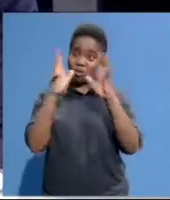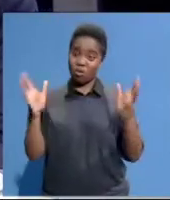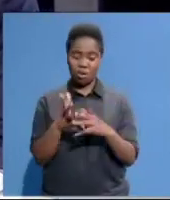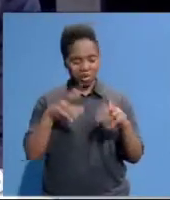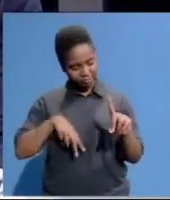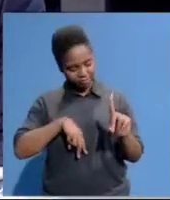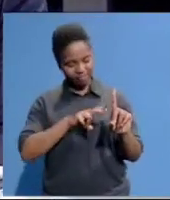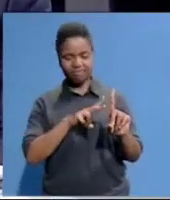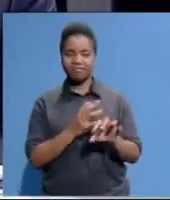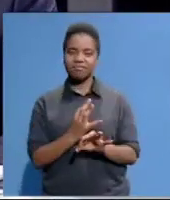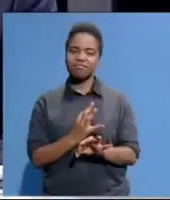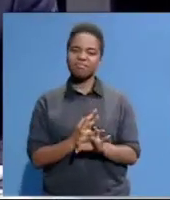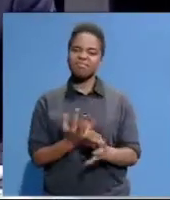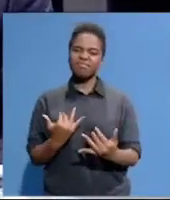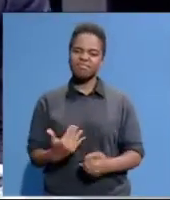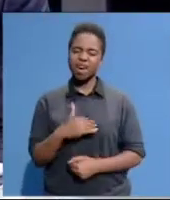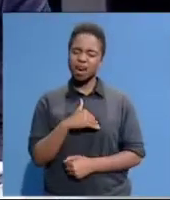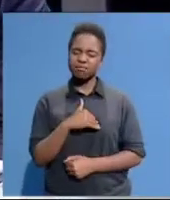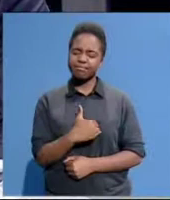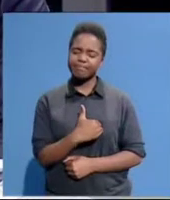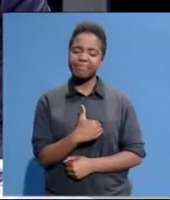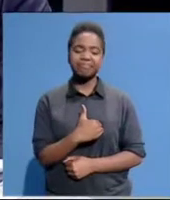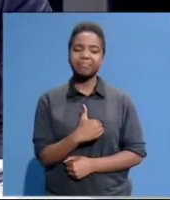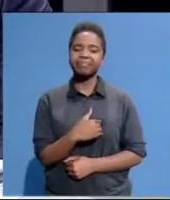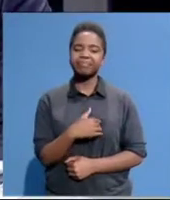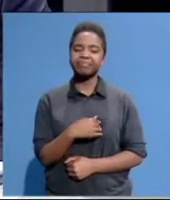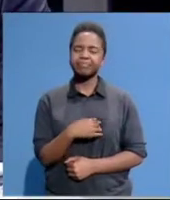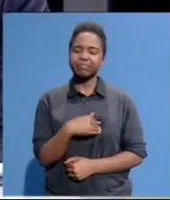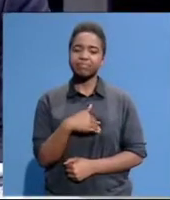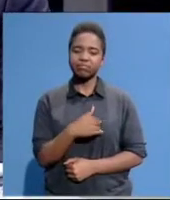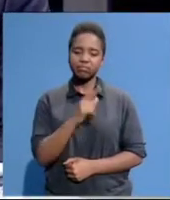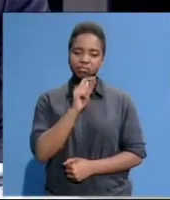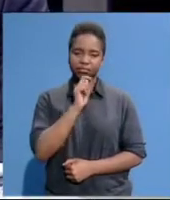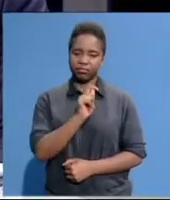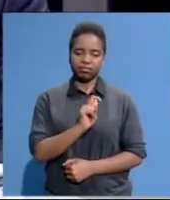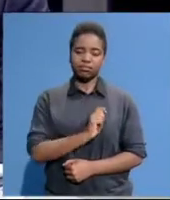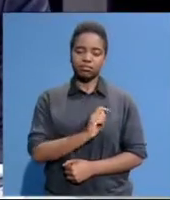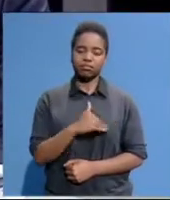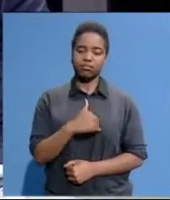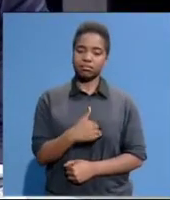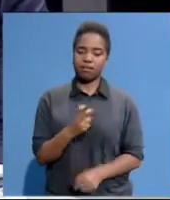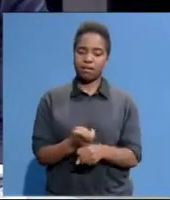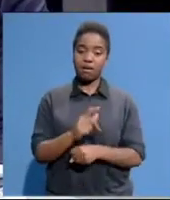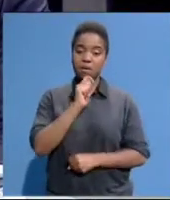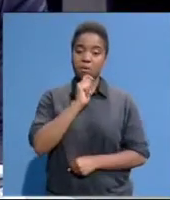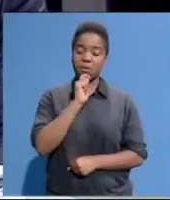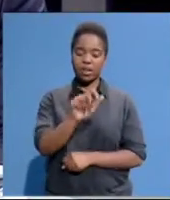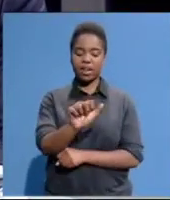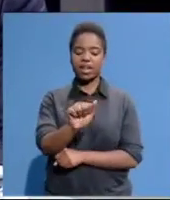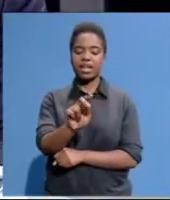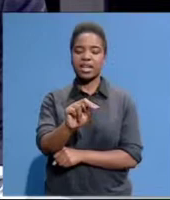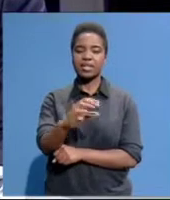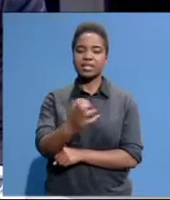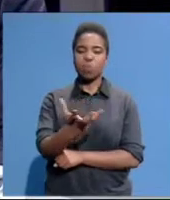Dalibunga. Namhlanje inhliziyo zethu zigcwele umunyu. It was a very, very difficult day. In the morning, the ANC held a special